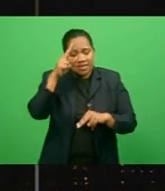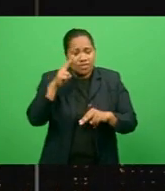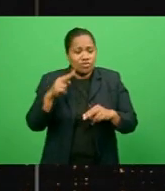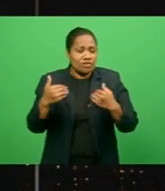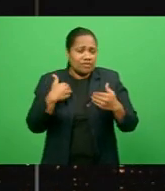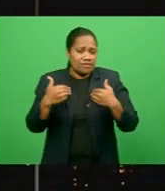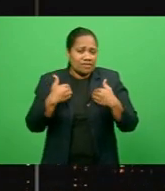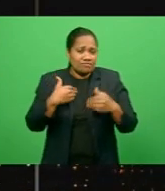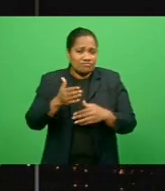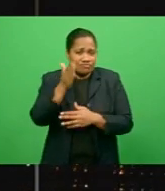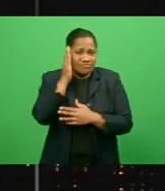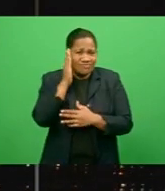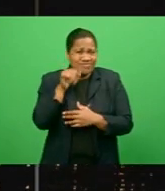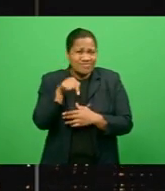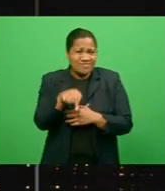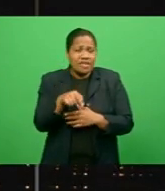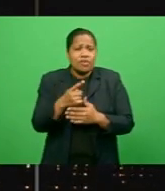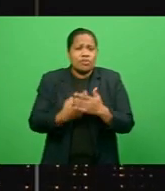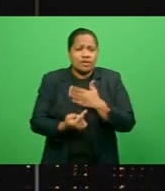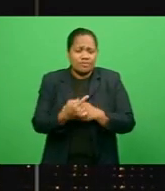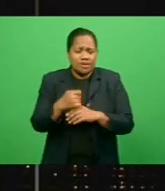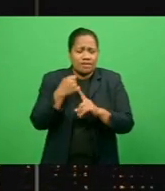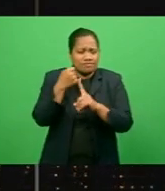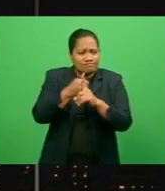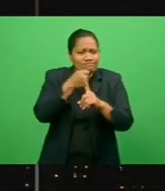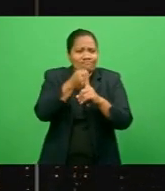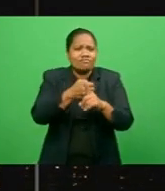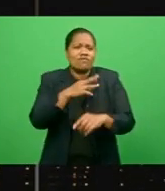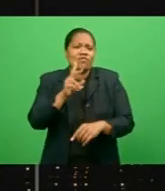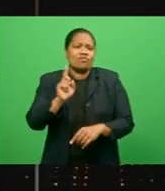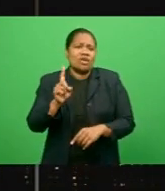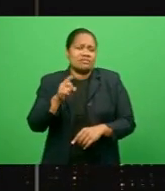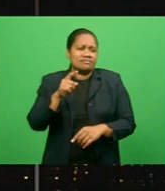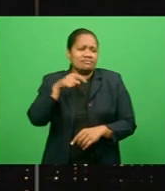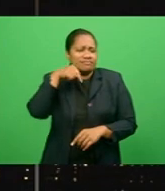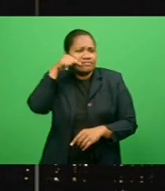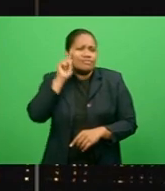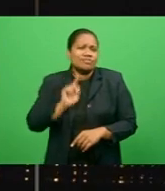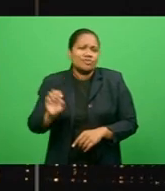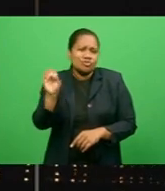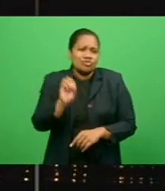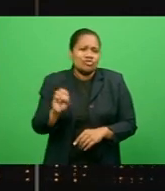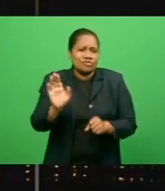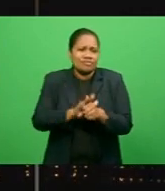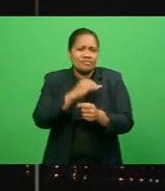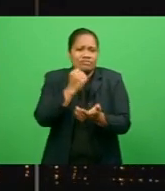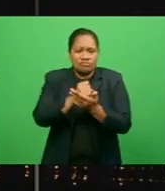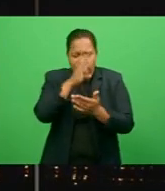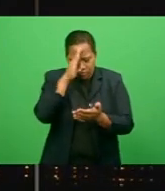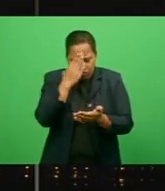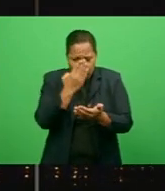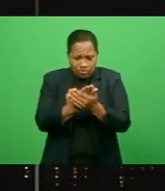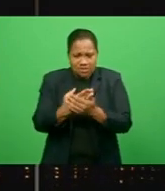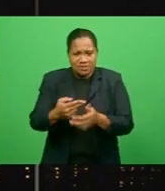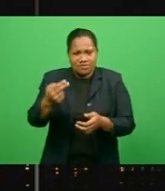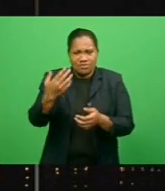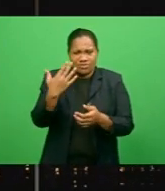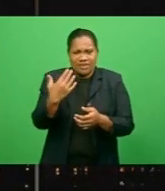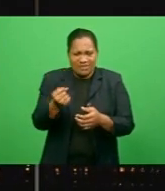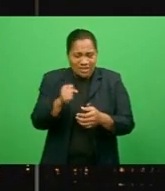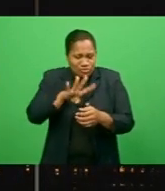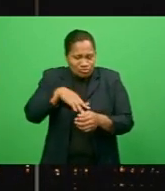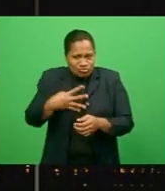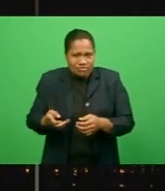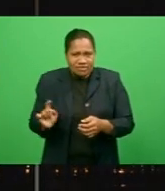School of Aviation is advocating for Pinktober, making sure students go through medical screening in the fight against cancer. It's